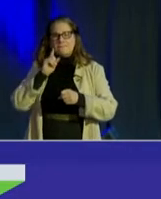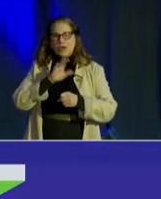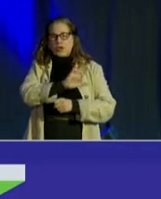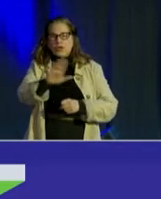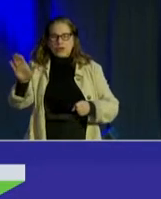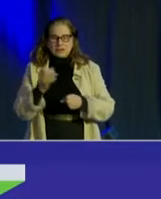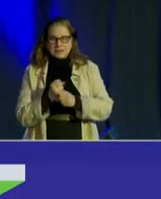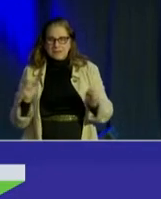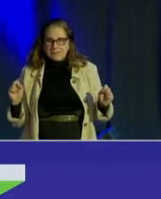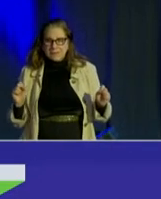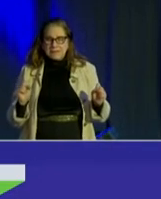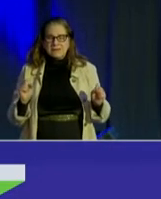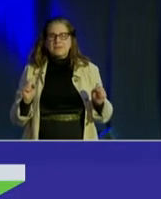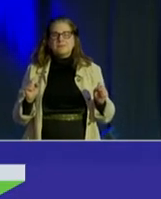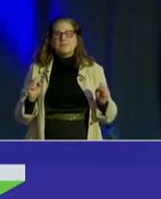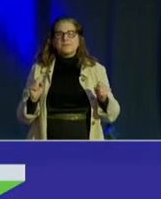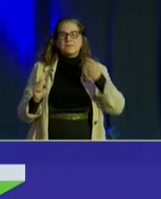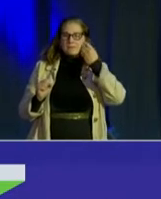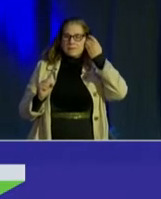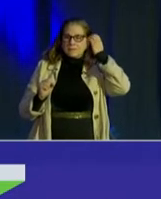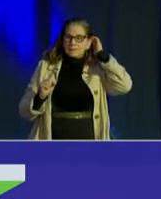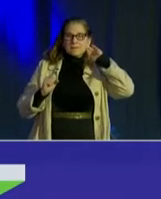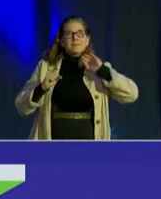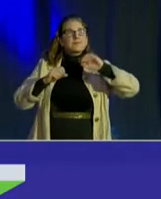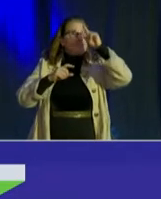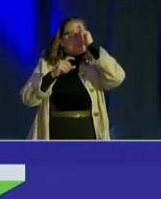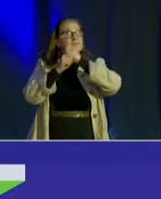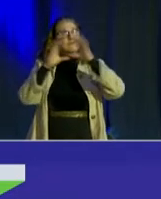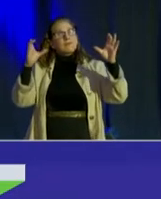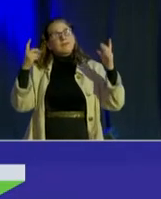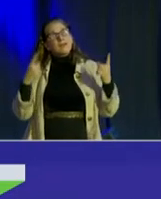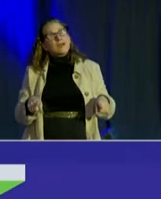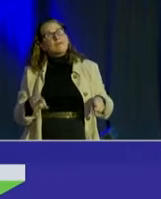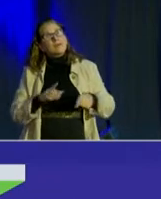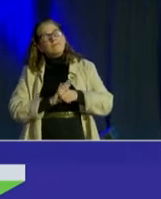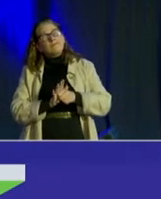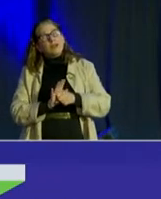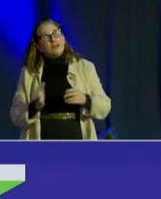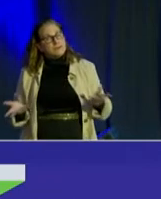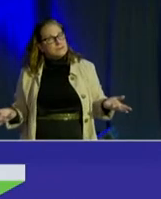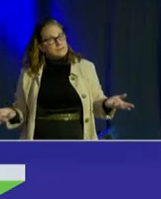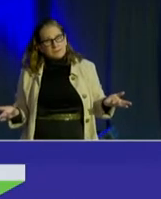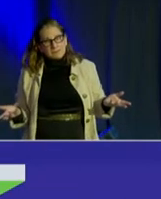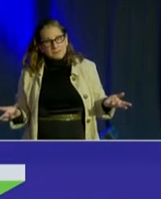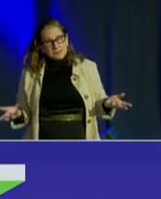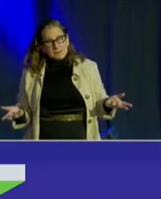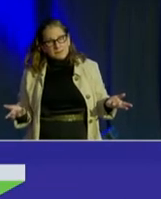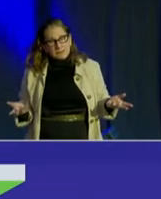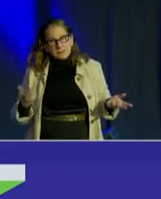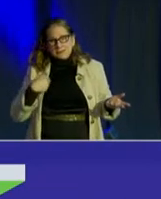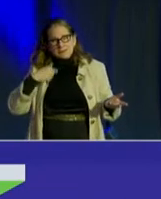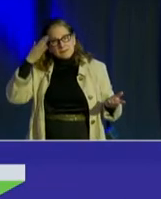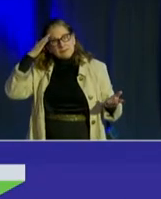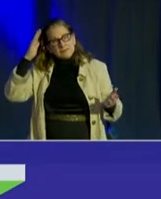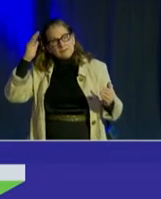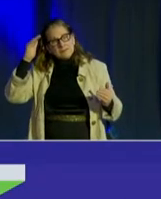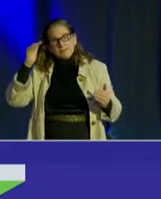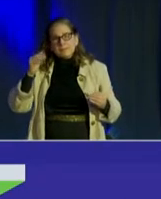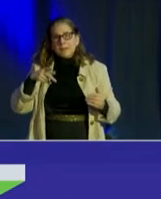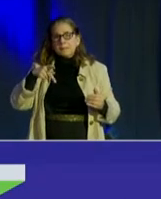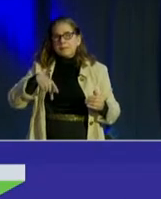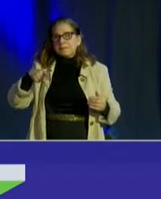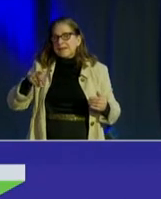began the process in the fall of 2019. Those are like PPE, contact tracers, free public